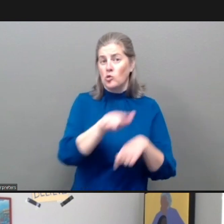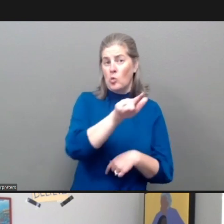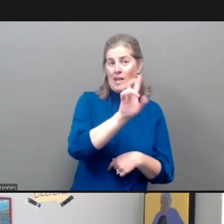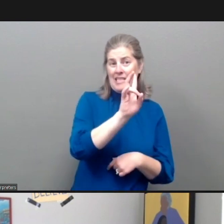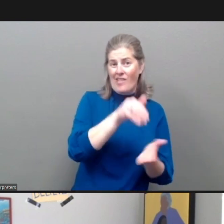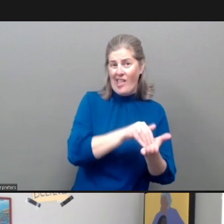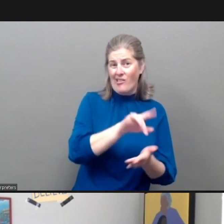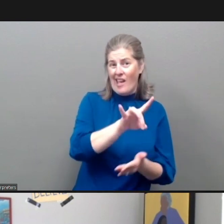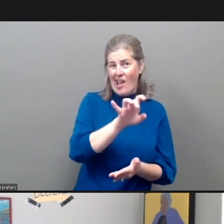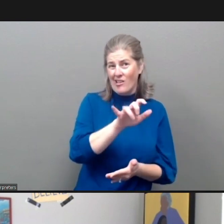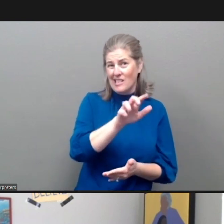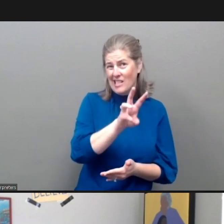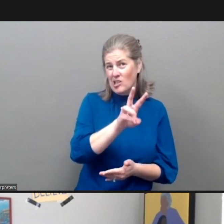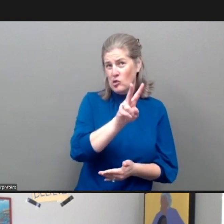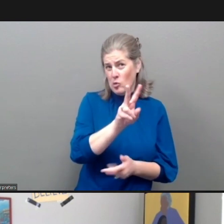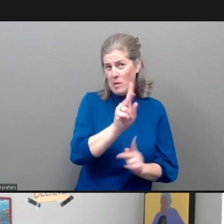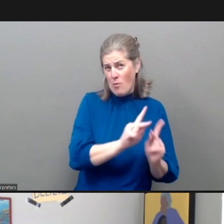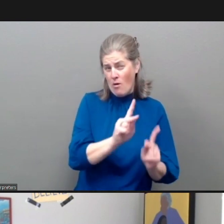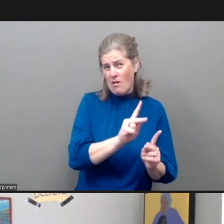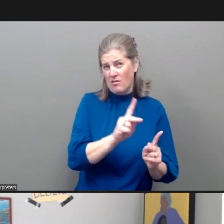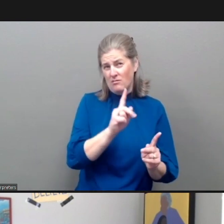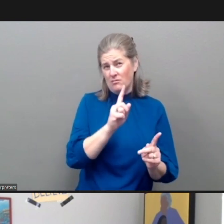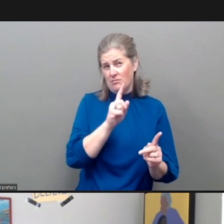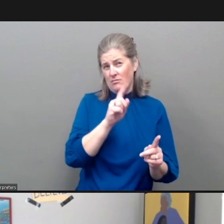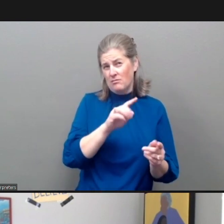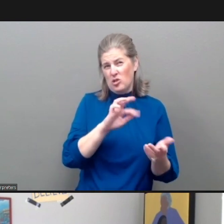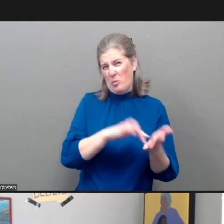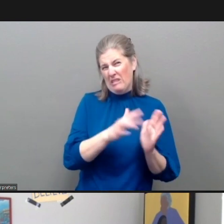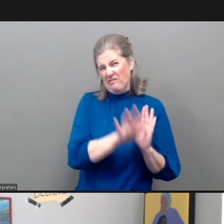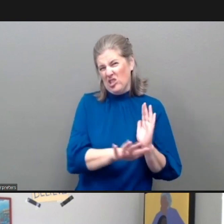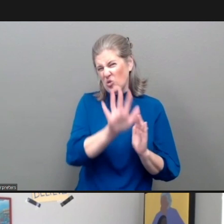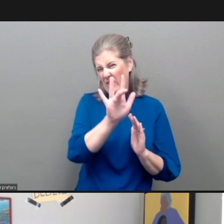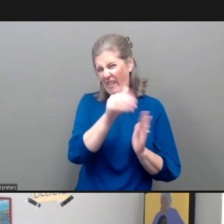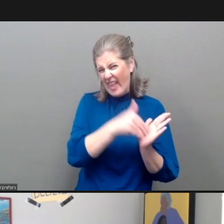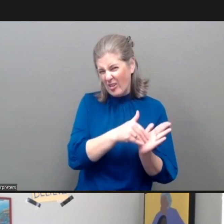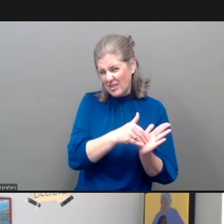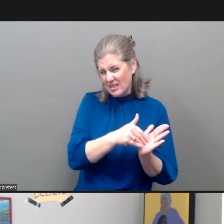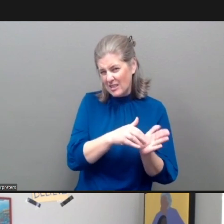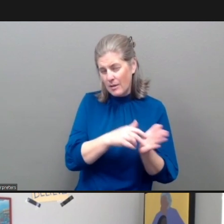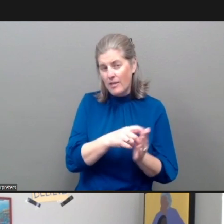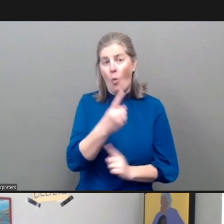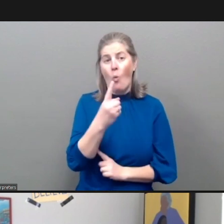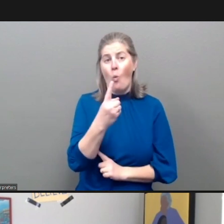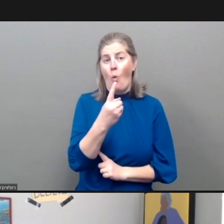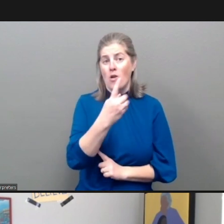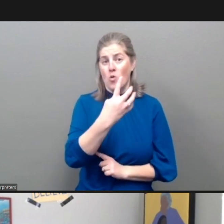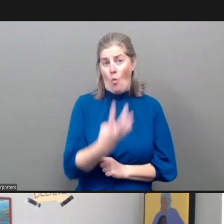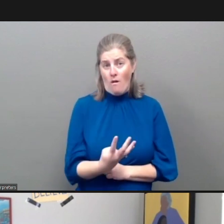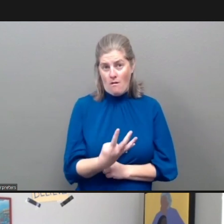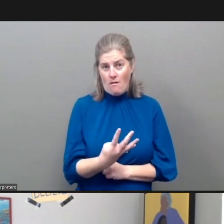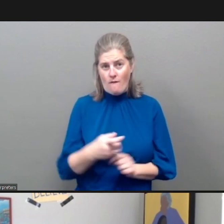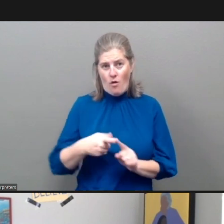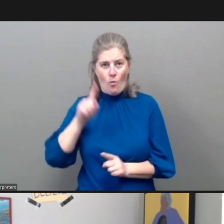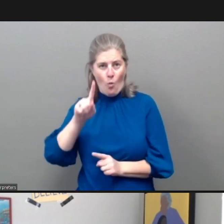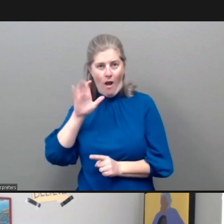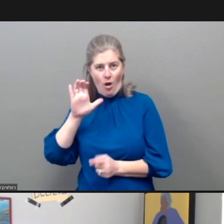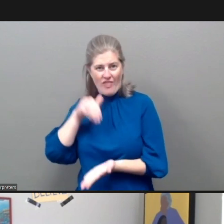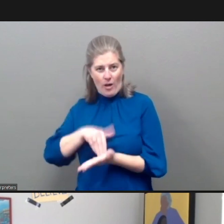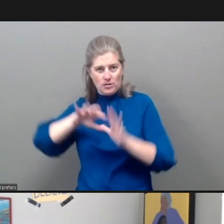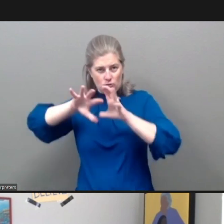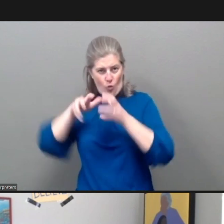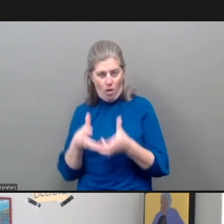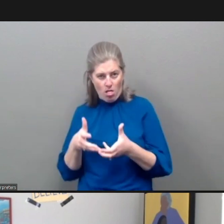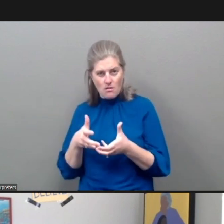27,862 people. So let's just pretend that's 25,000. So you have 1/4 of 100,000, okay?